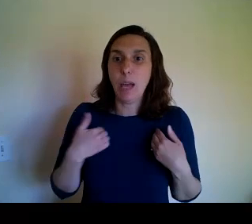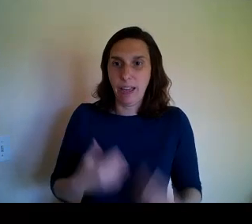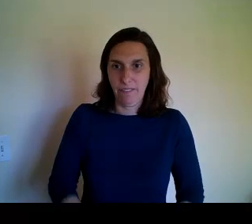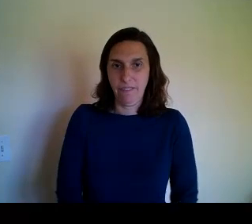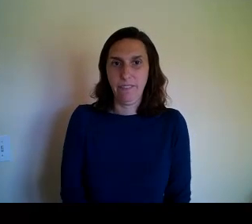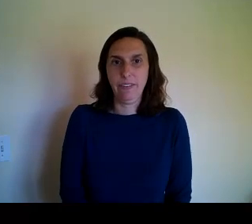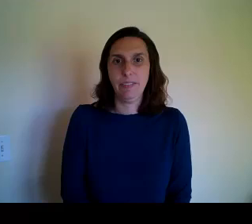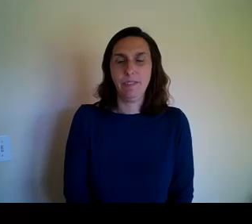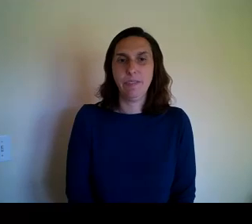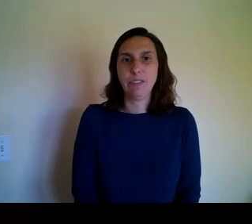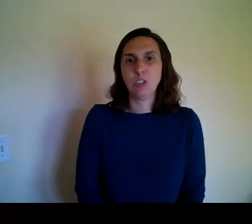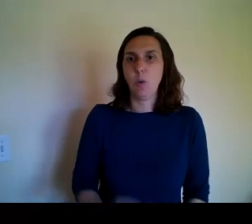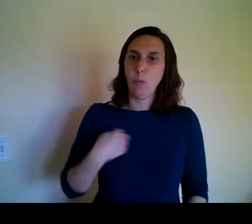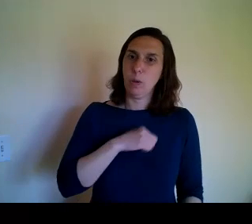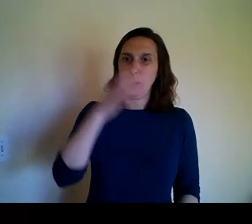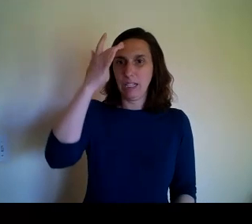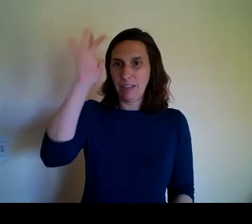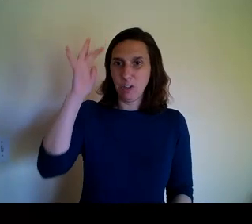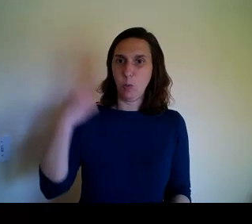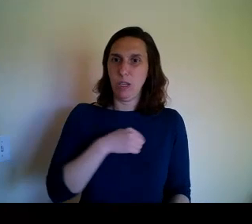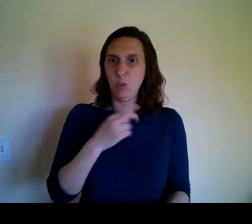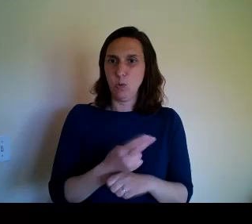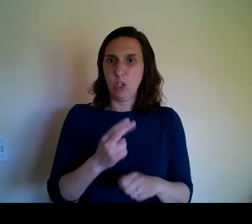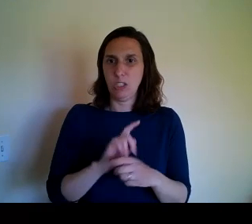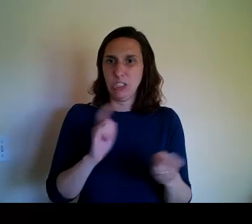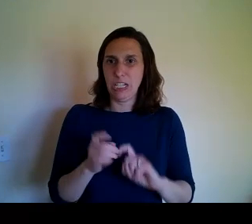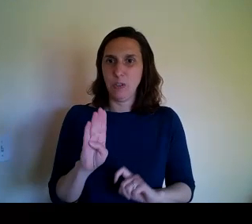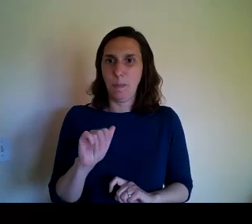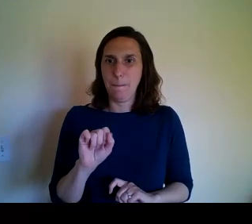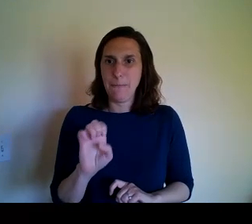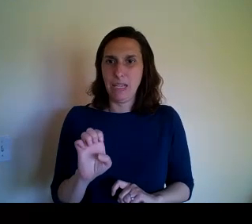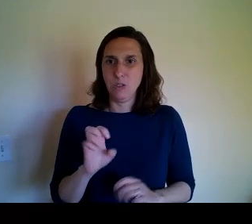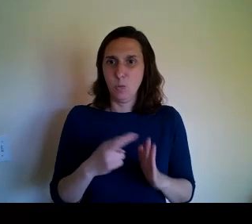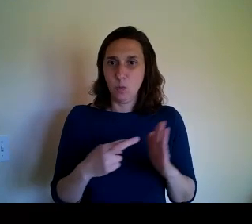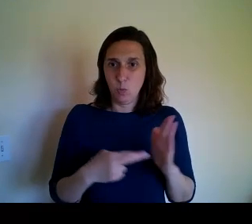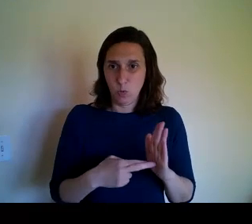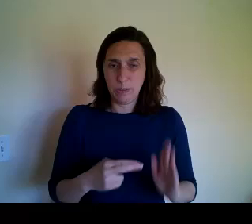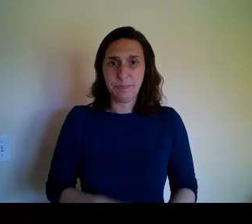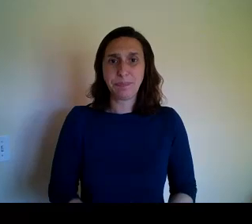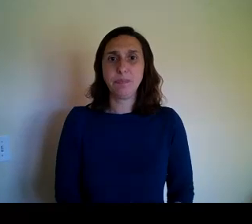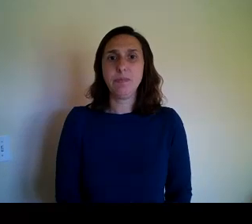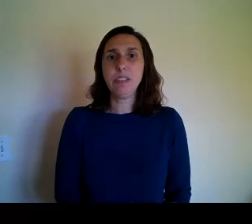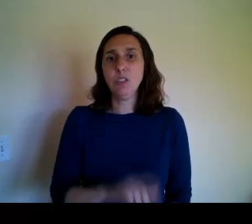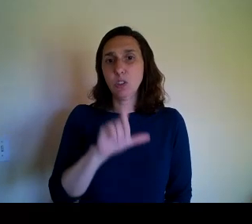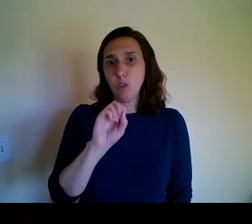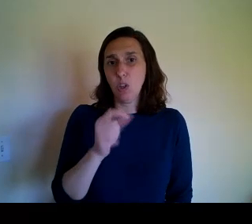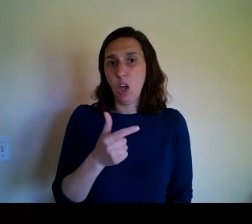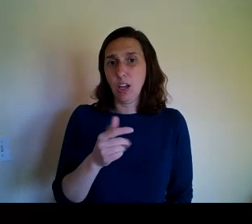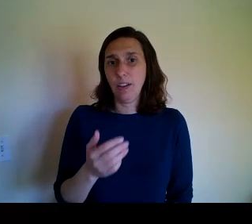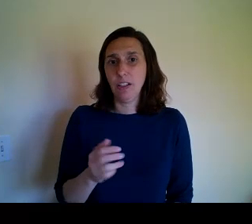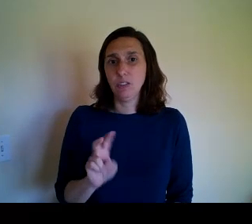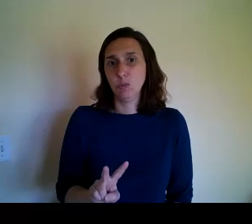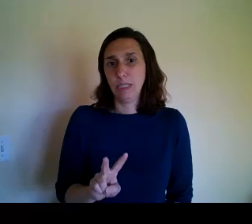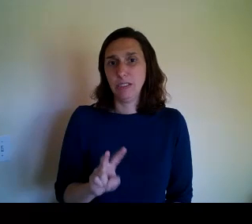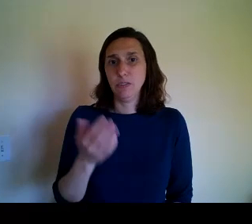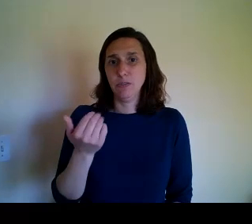used our change of base rule. So log base 2 of 15 is the same